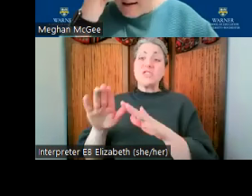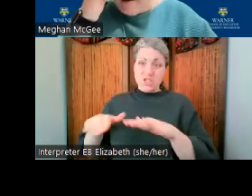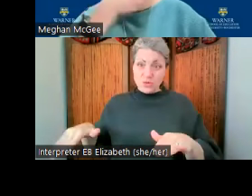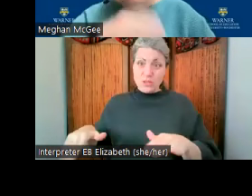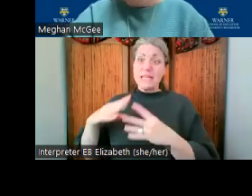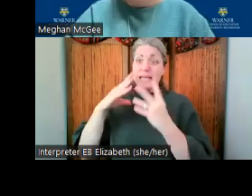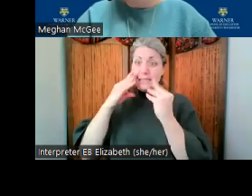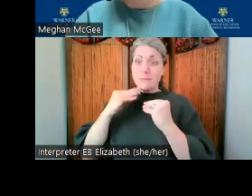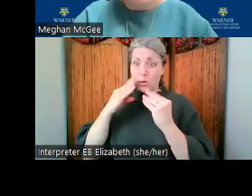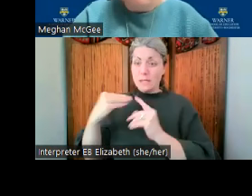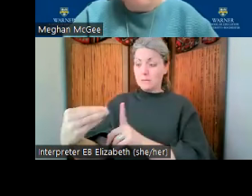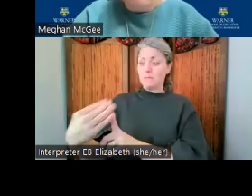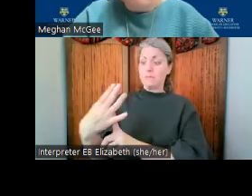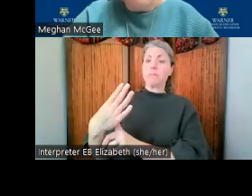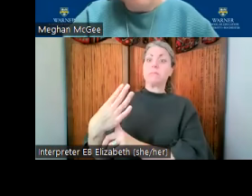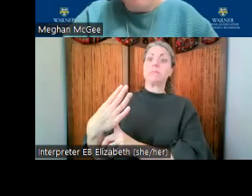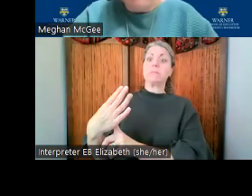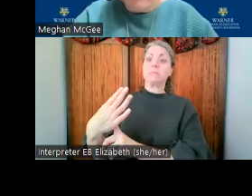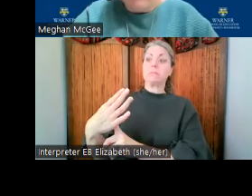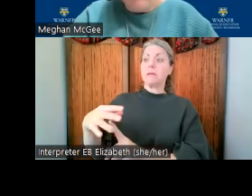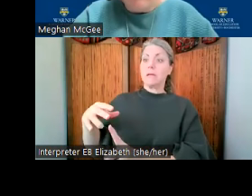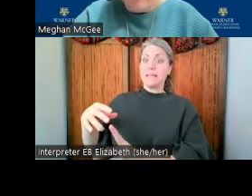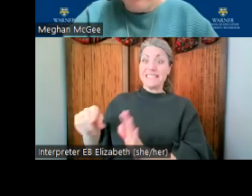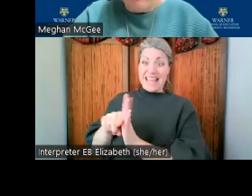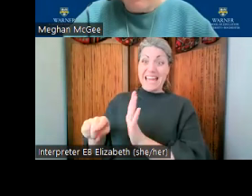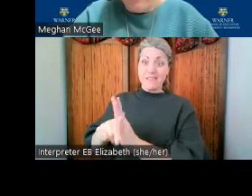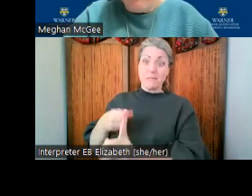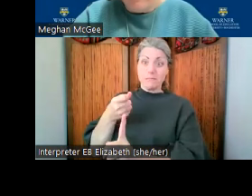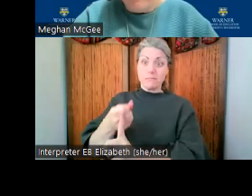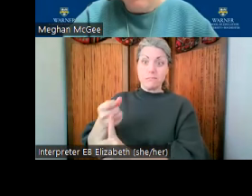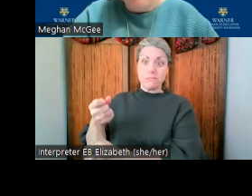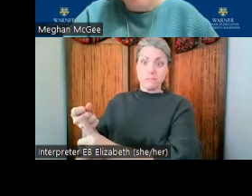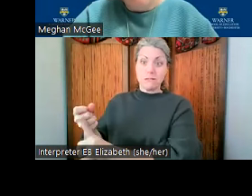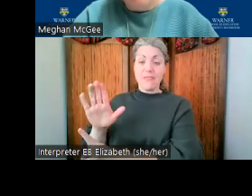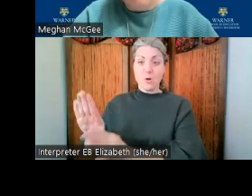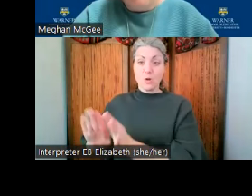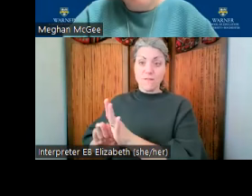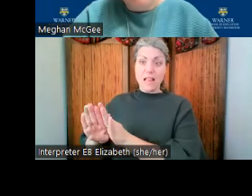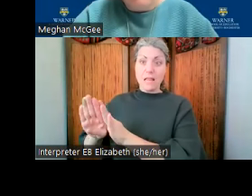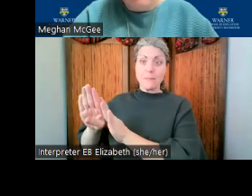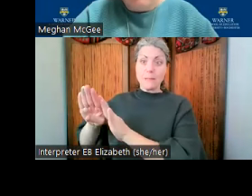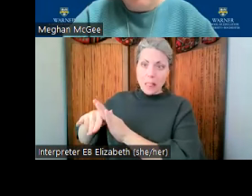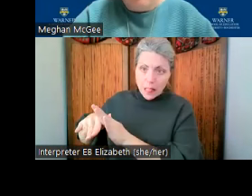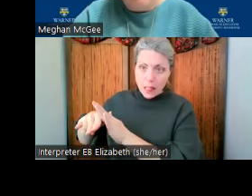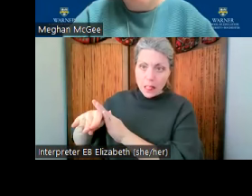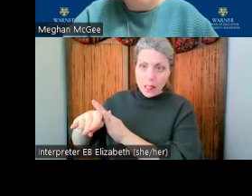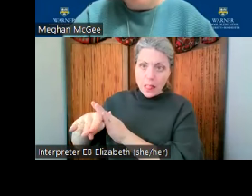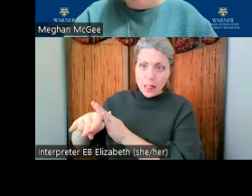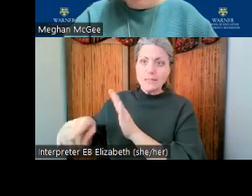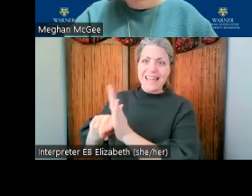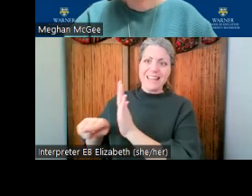be. And that's having a negative impact on their development. We're also seeing